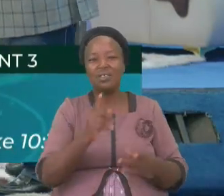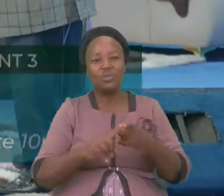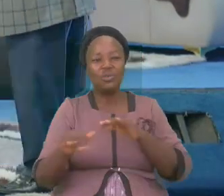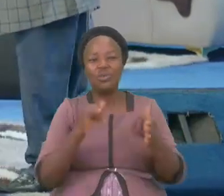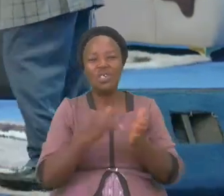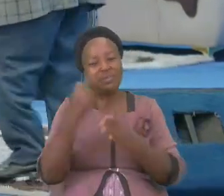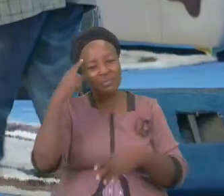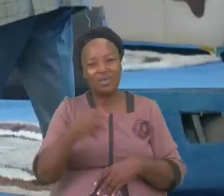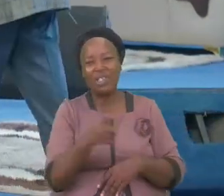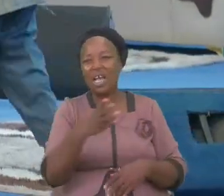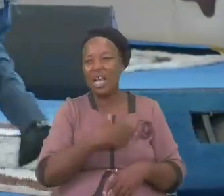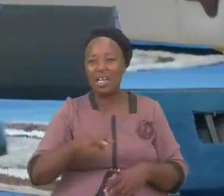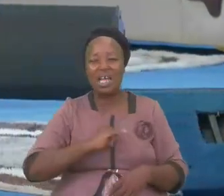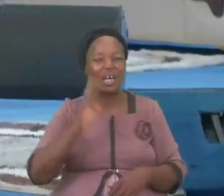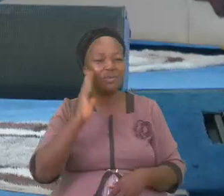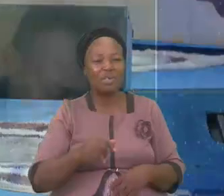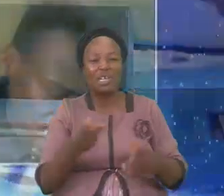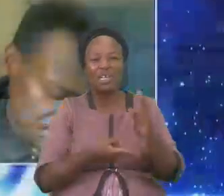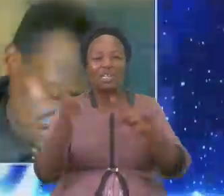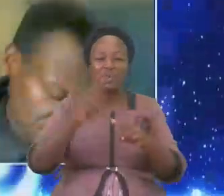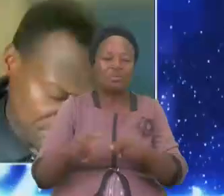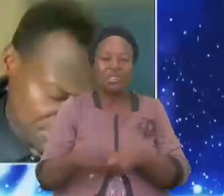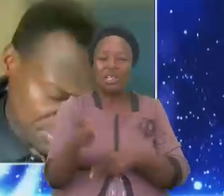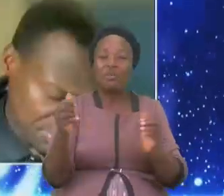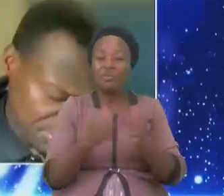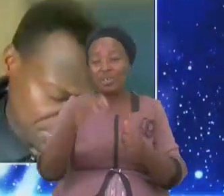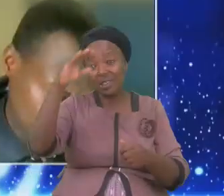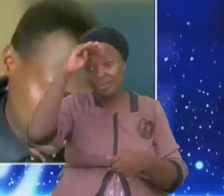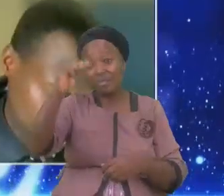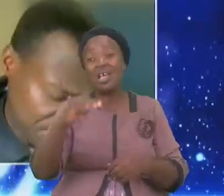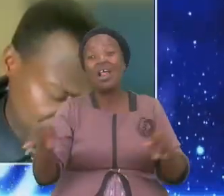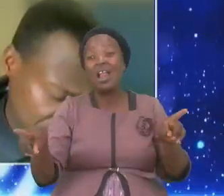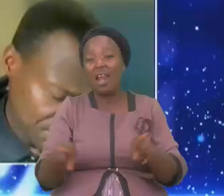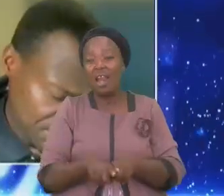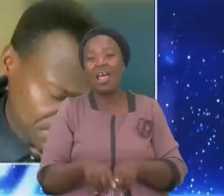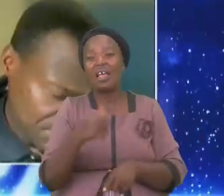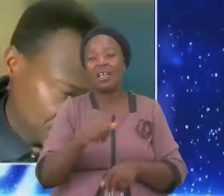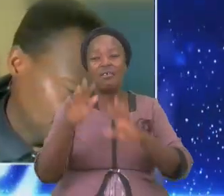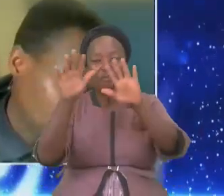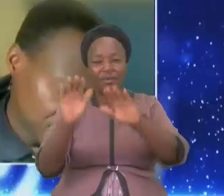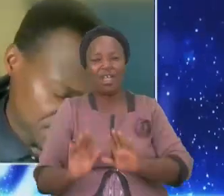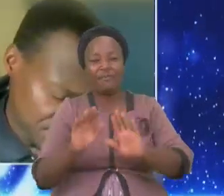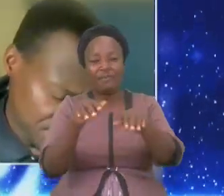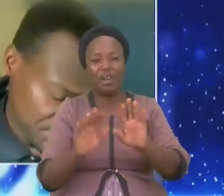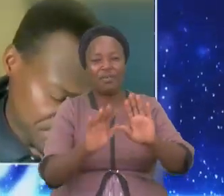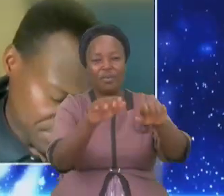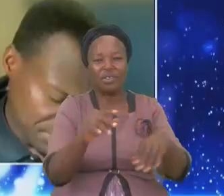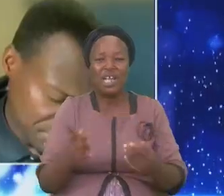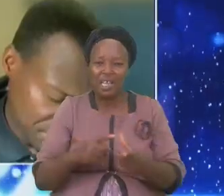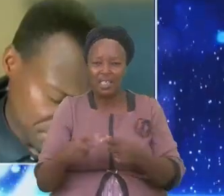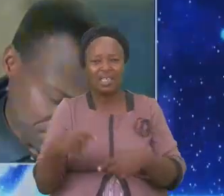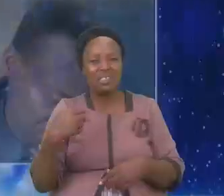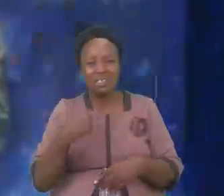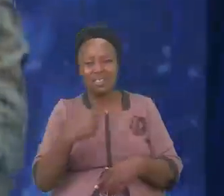men like a flock. It says we must ask Him. We must come to Him and give ourselves